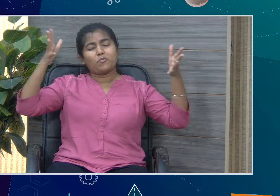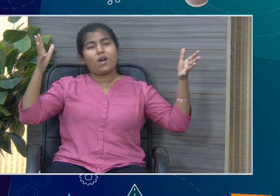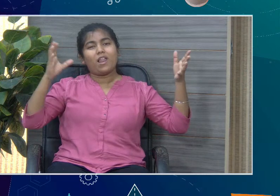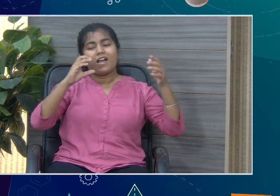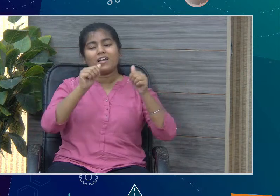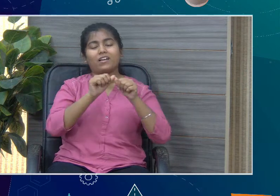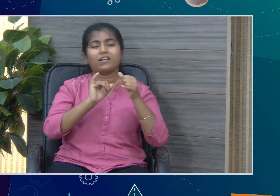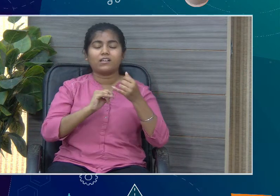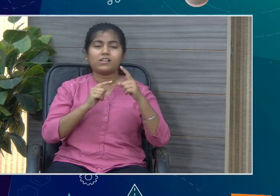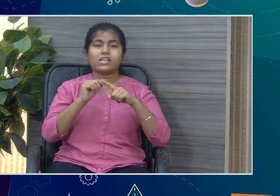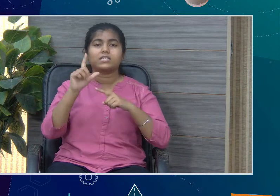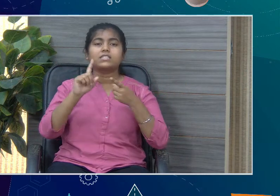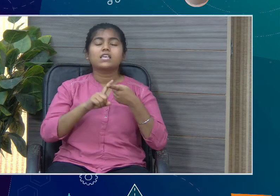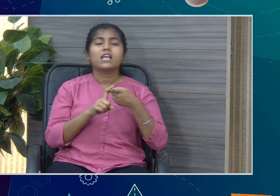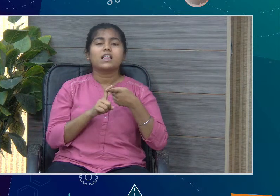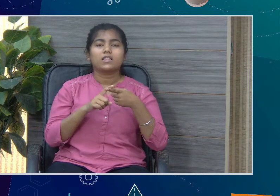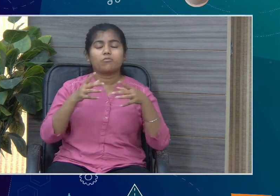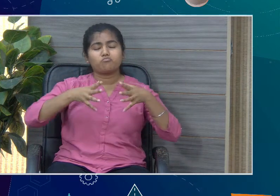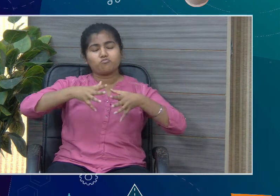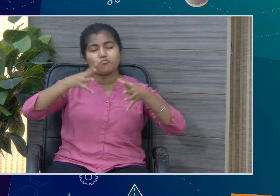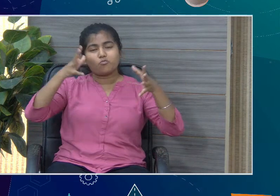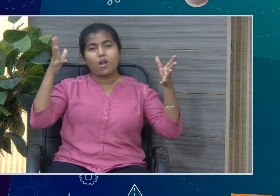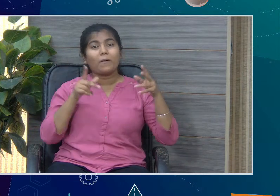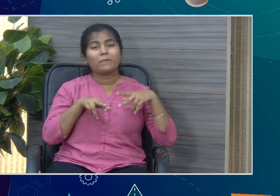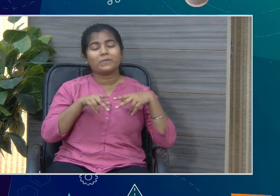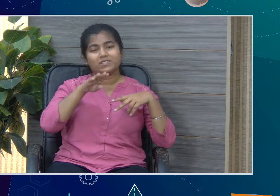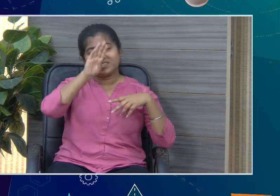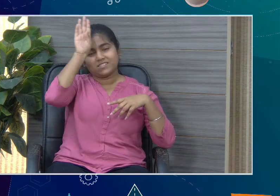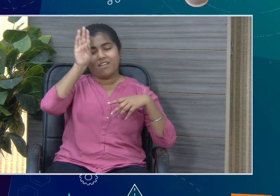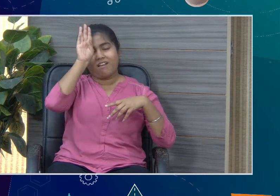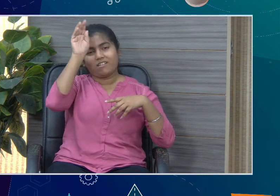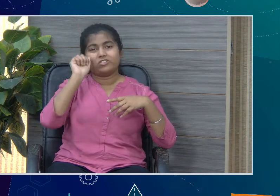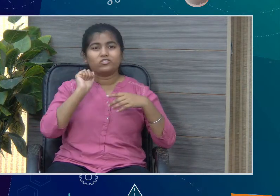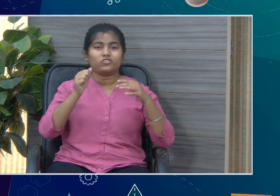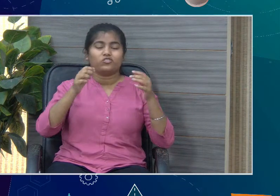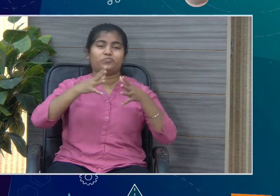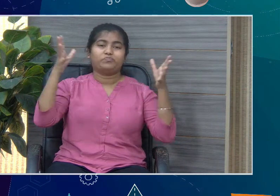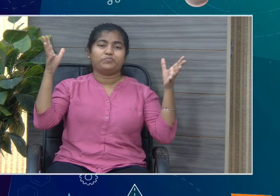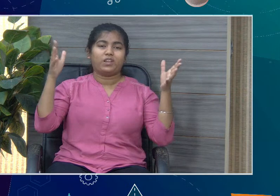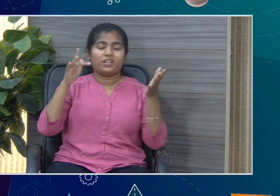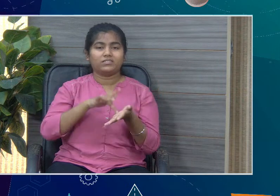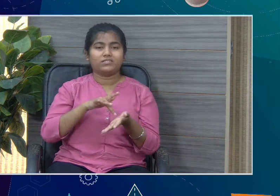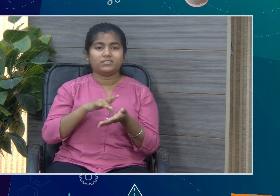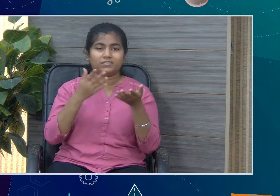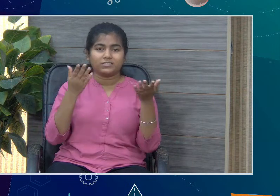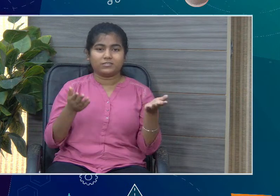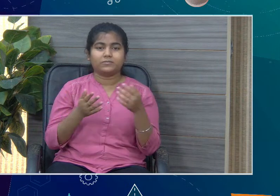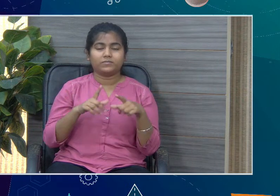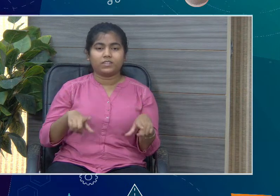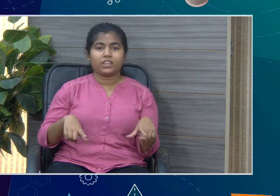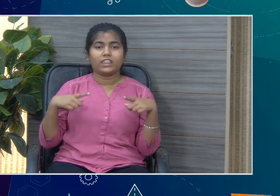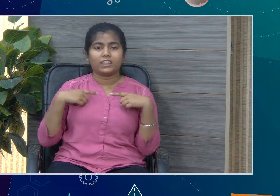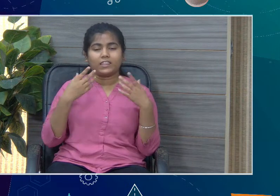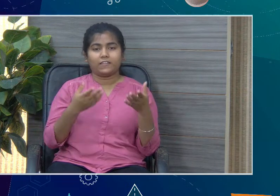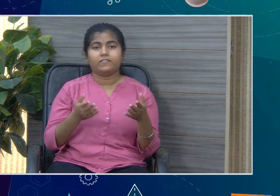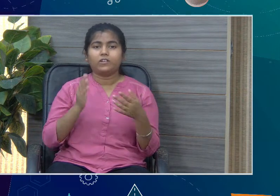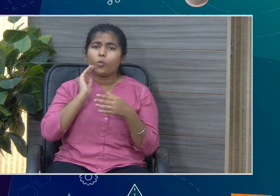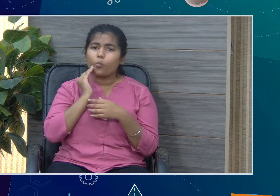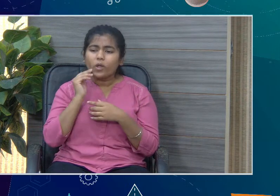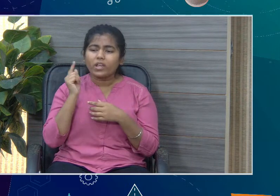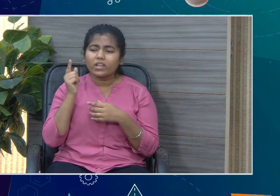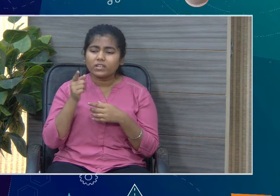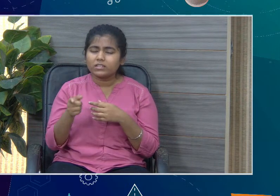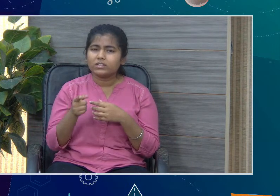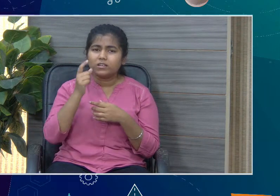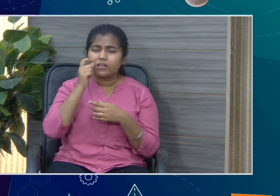So it is a palace. So he feels that this is my castle. Now, when he found a footprint on